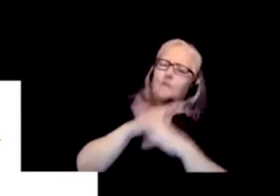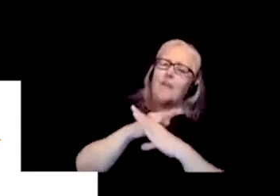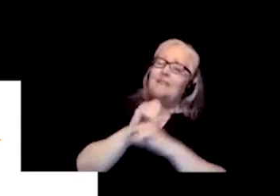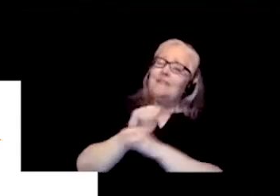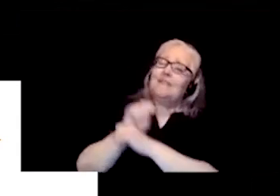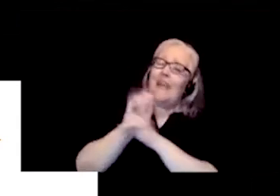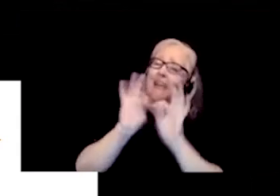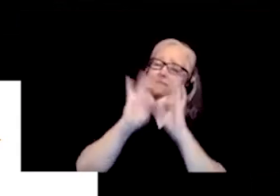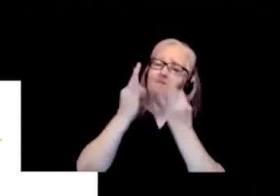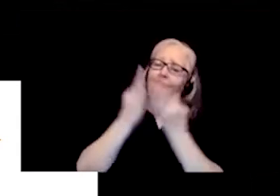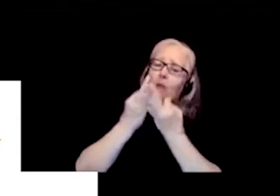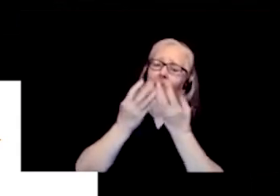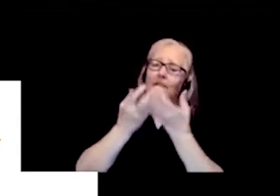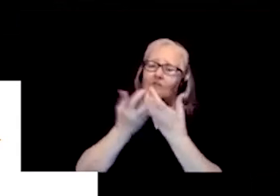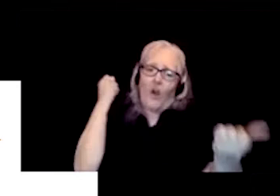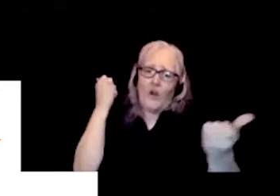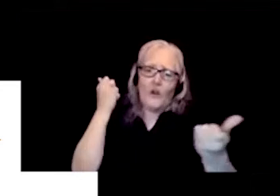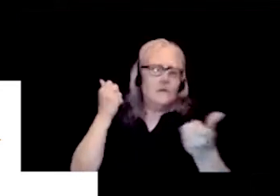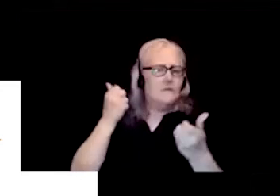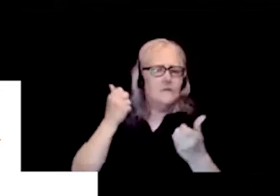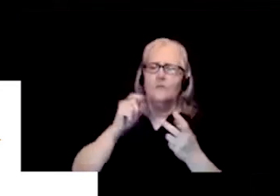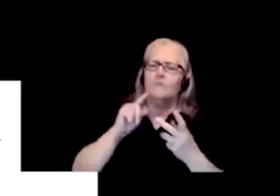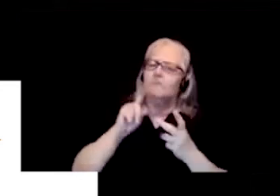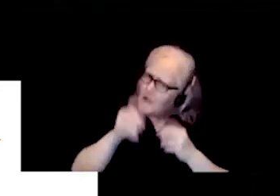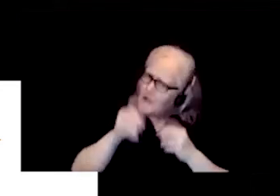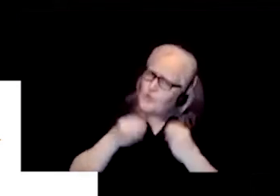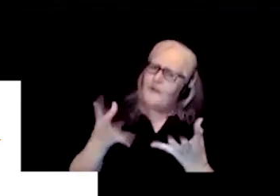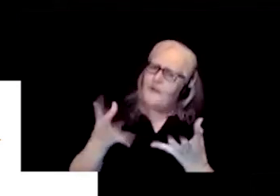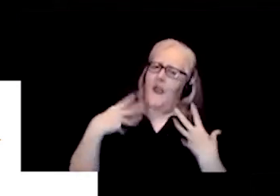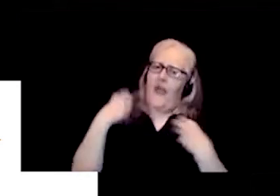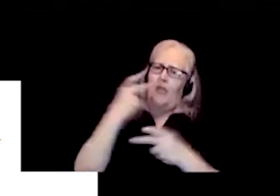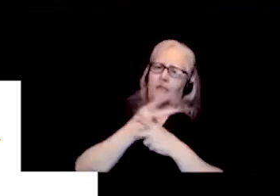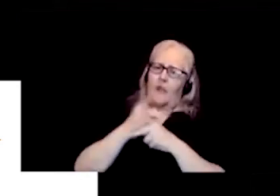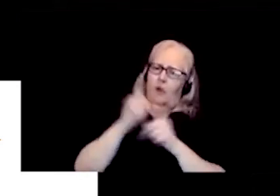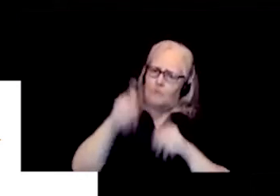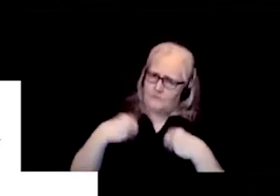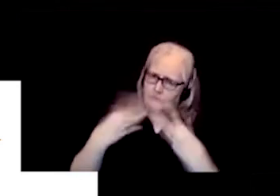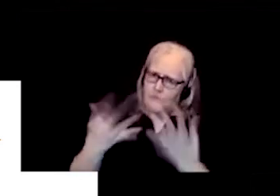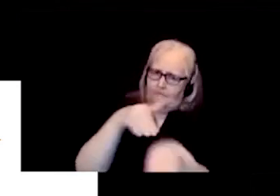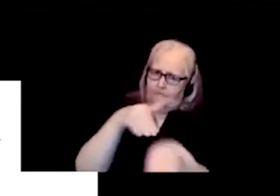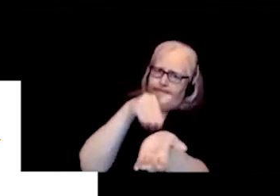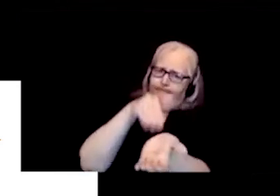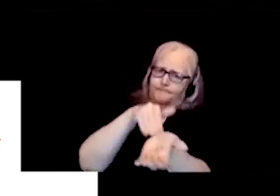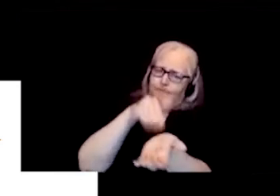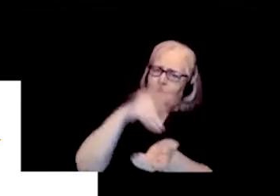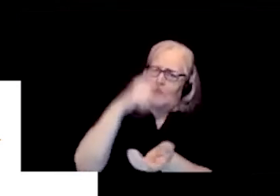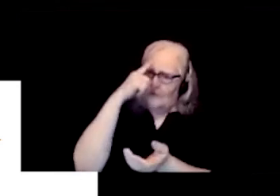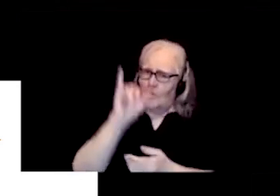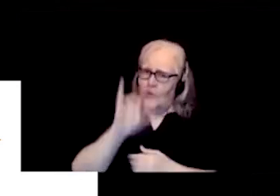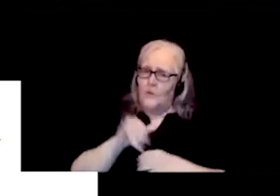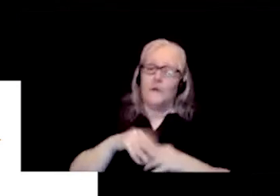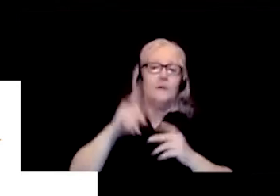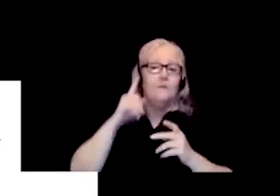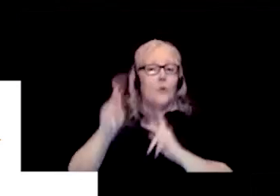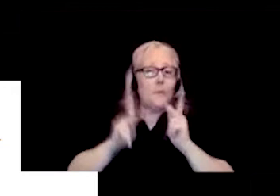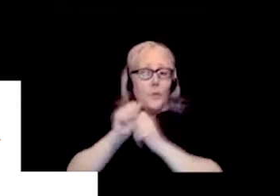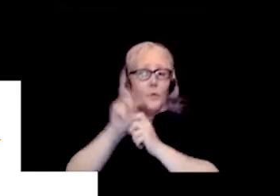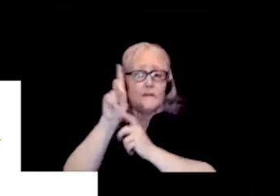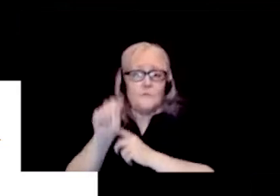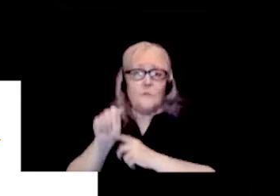from providing health care, medical care to vulnerable populations, those with disabilities, those who were